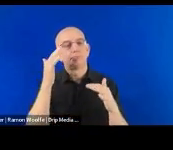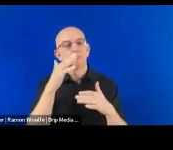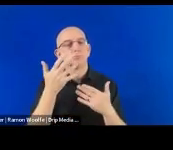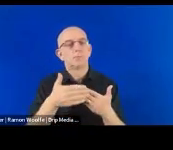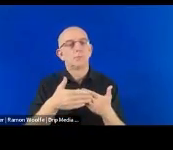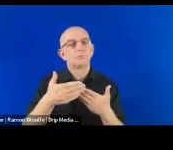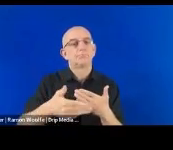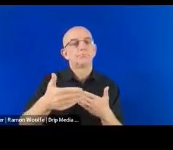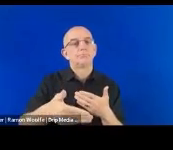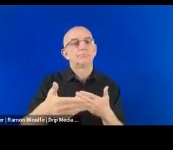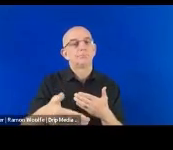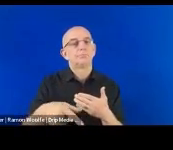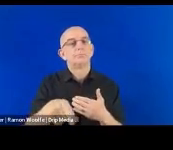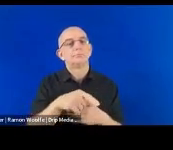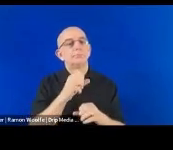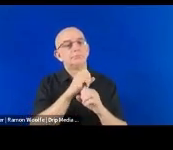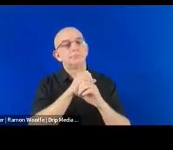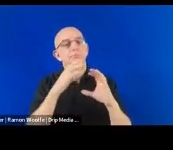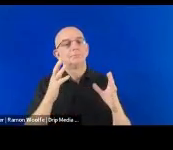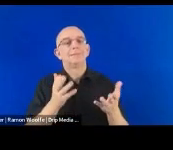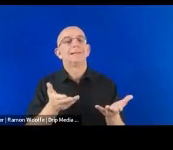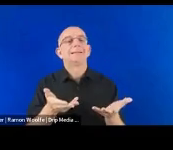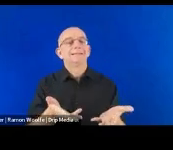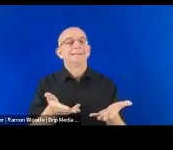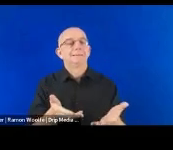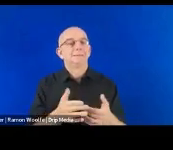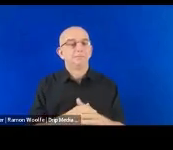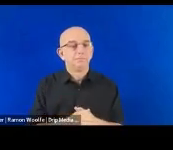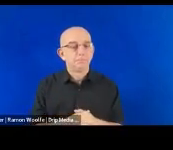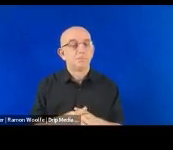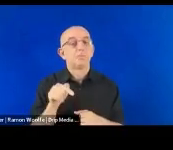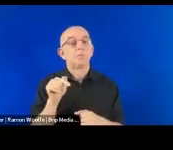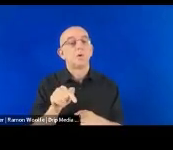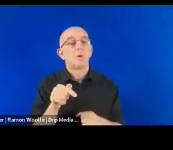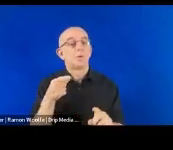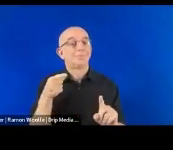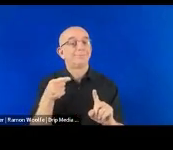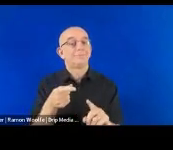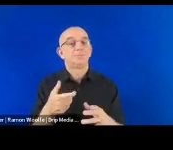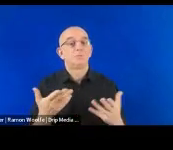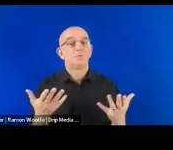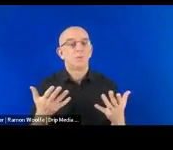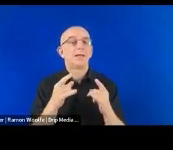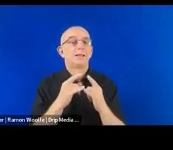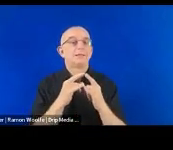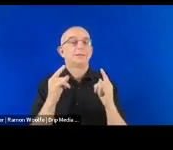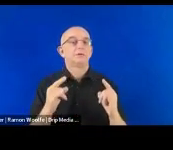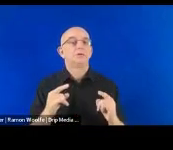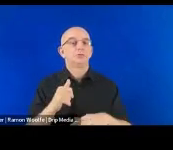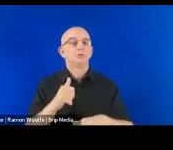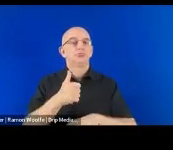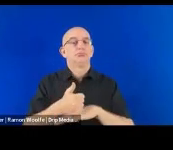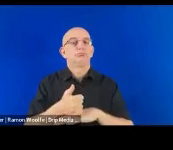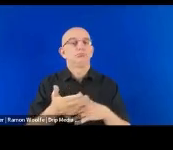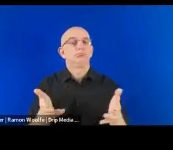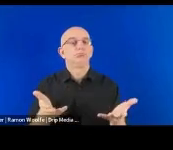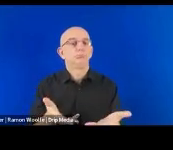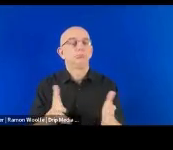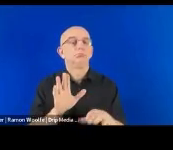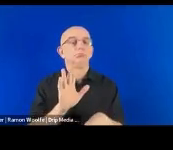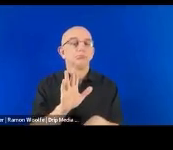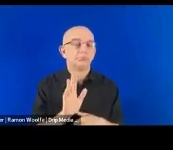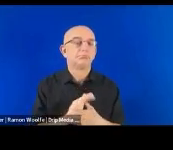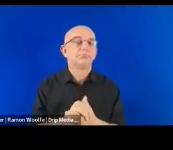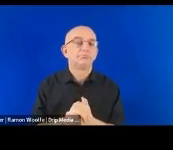institutionalization. And to be fair and honest, this is not new. So this conversation has been there from the beginning.